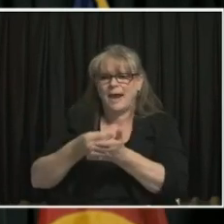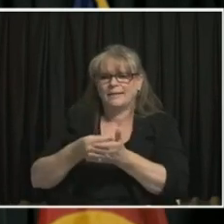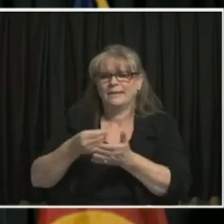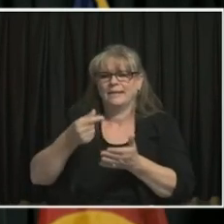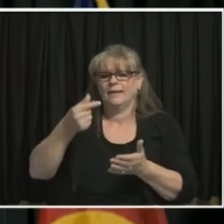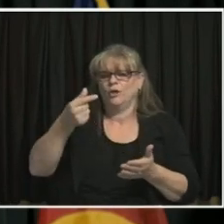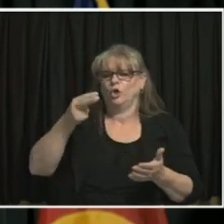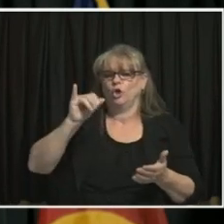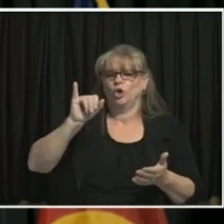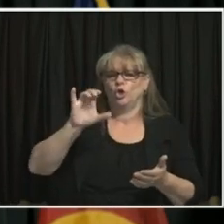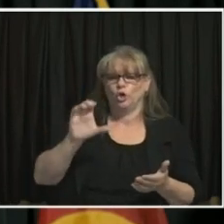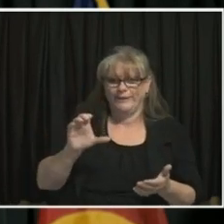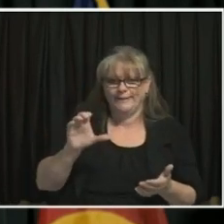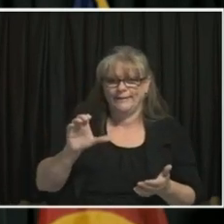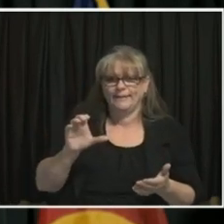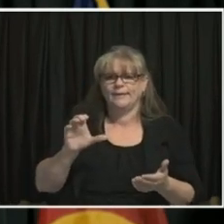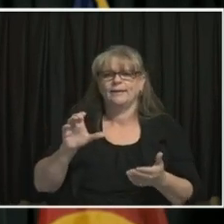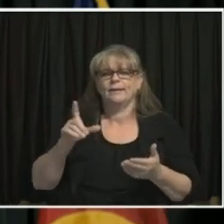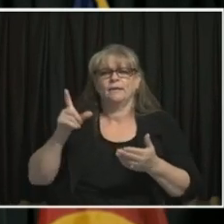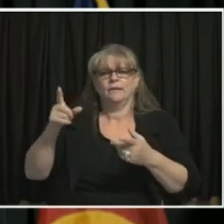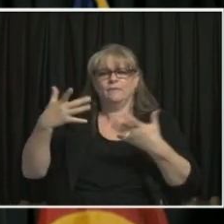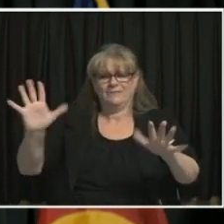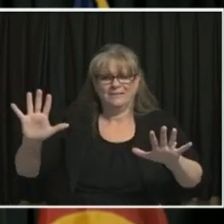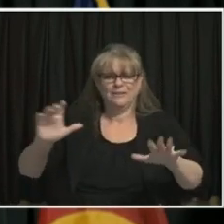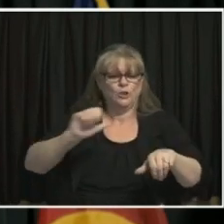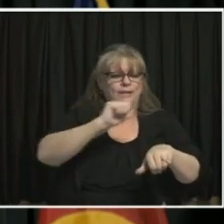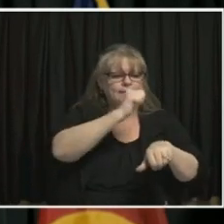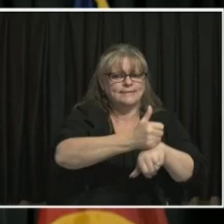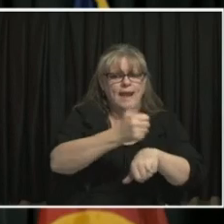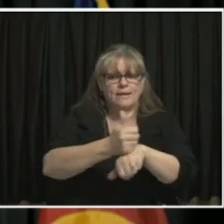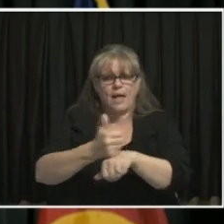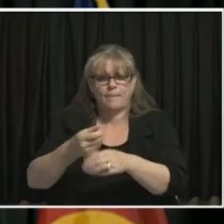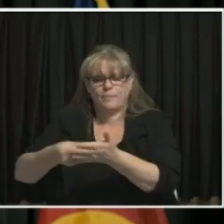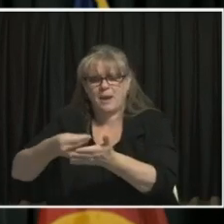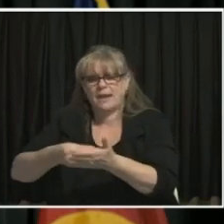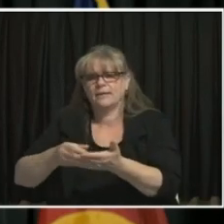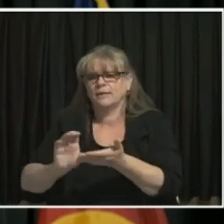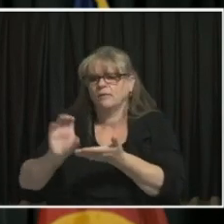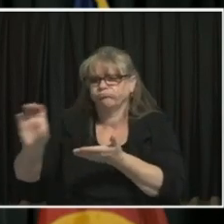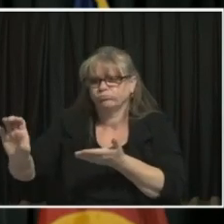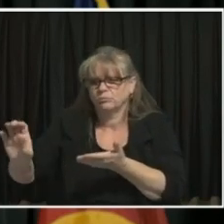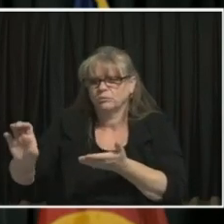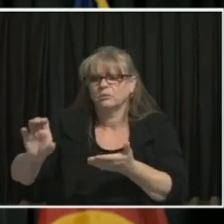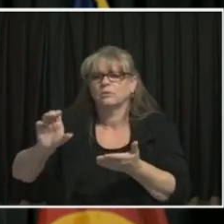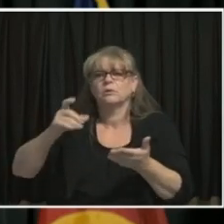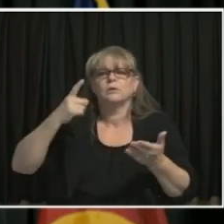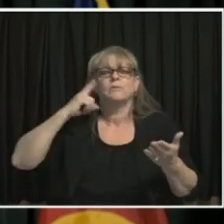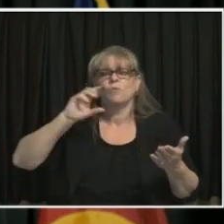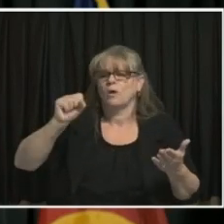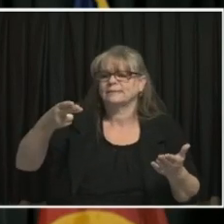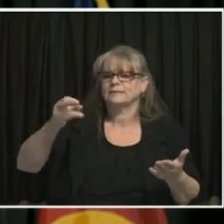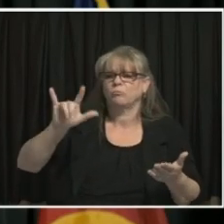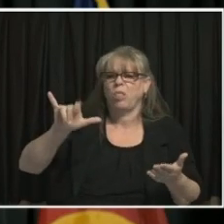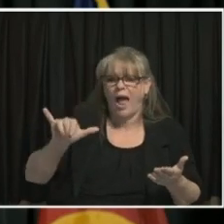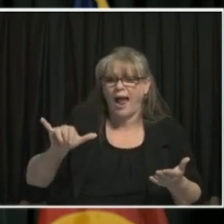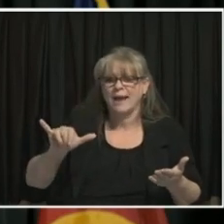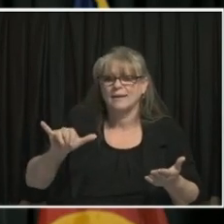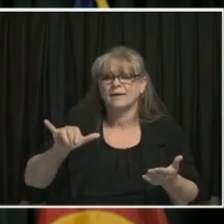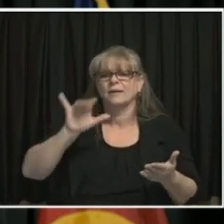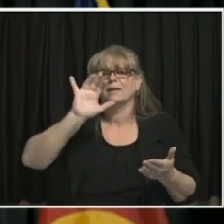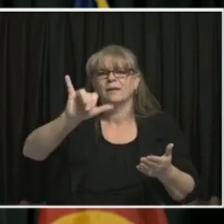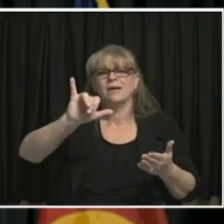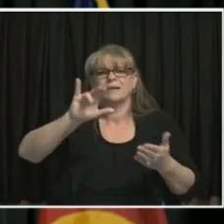care that are associated with that. The supply is very limited nationally, and if it continues to be